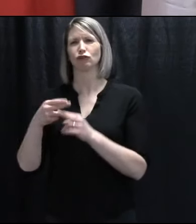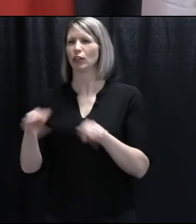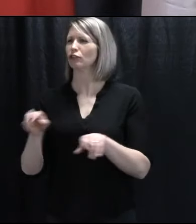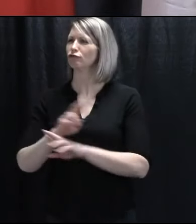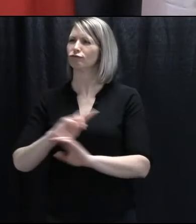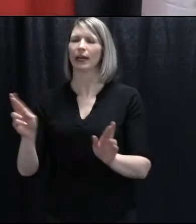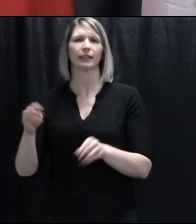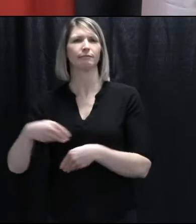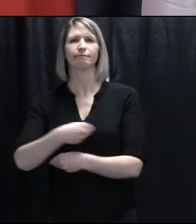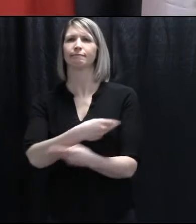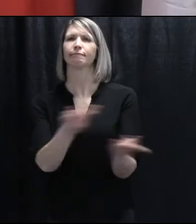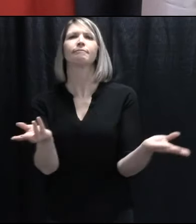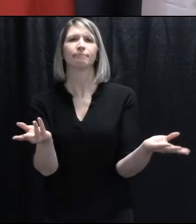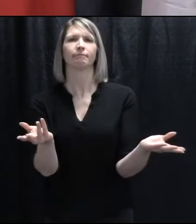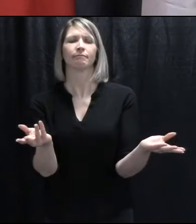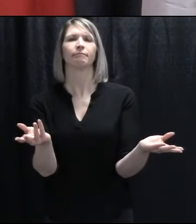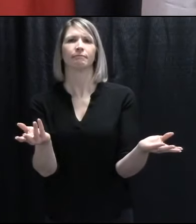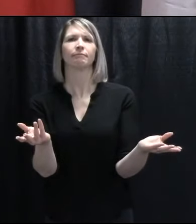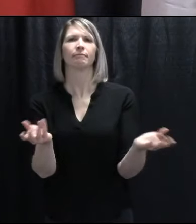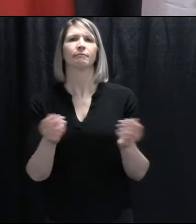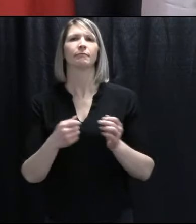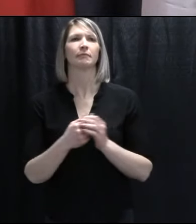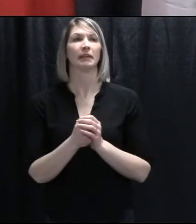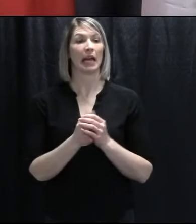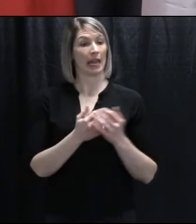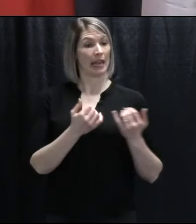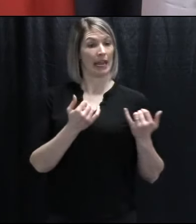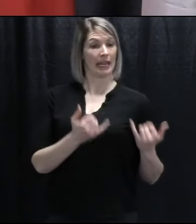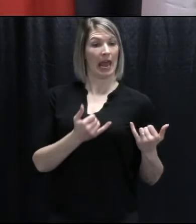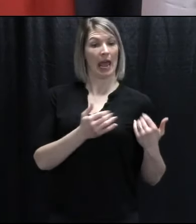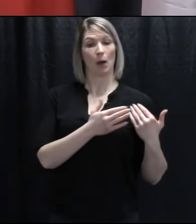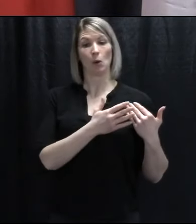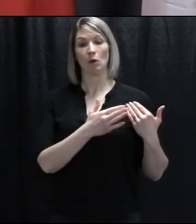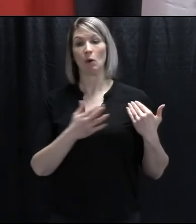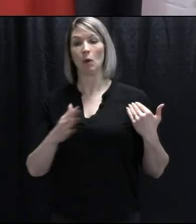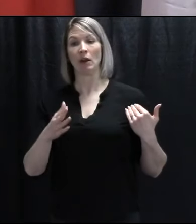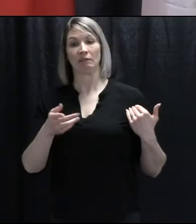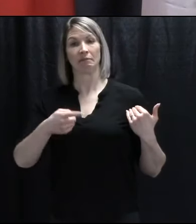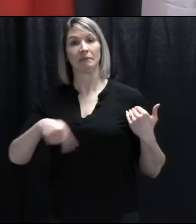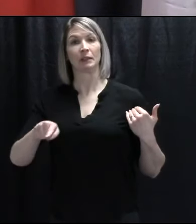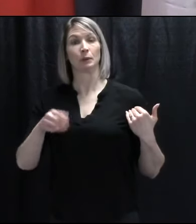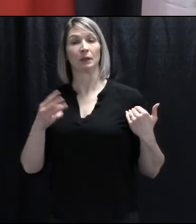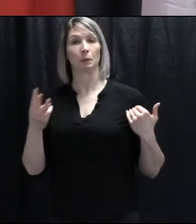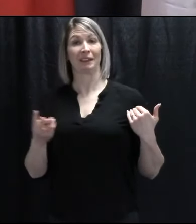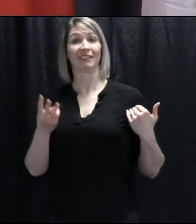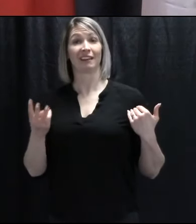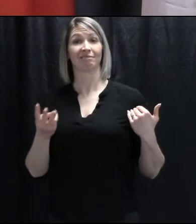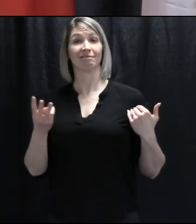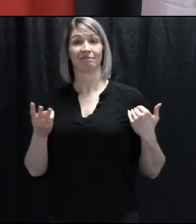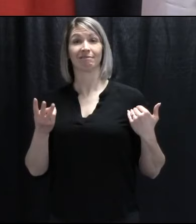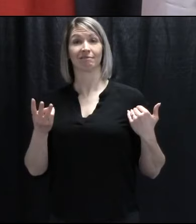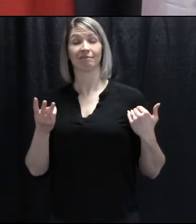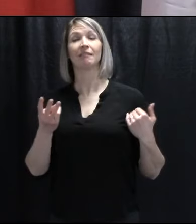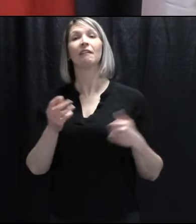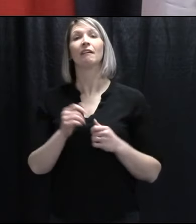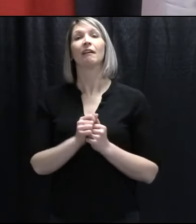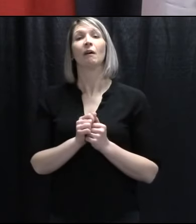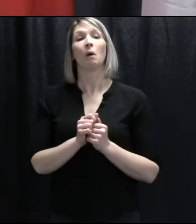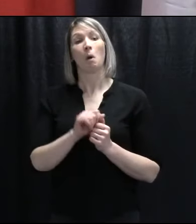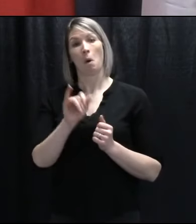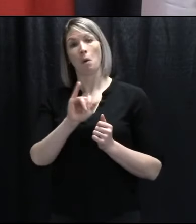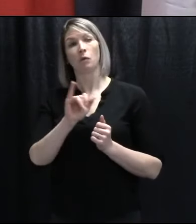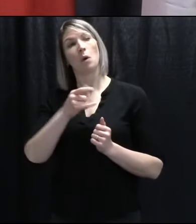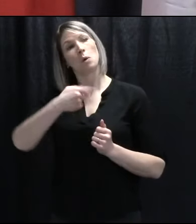of those in Newfoundland and Labrador between now and April the 1st. We are working also with Canada Post because we